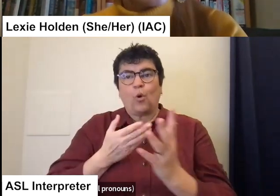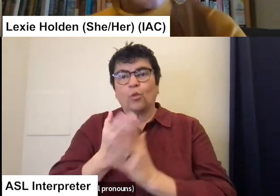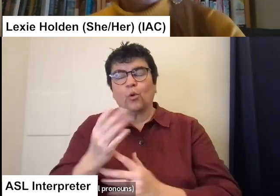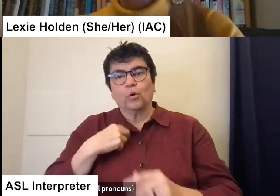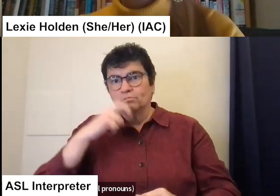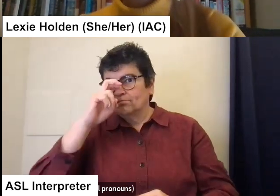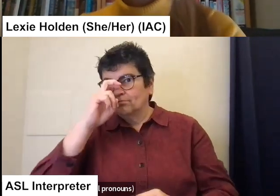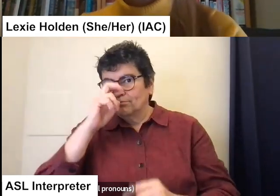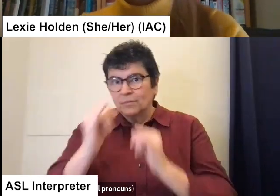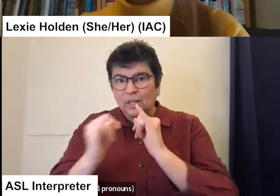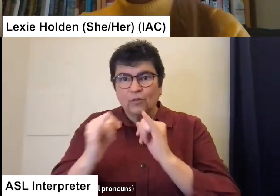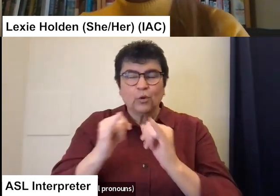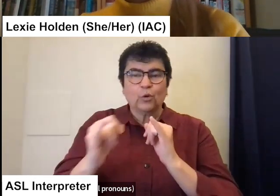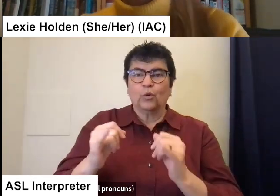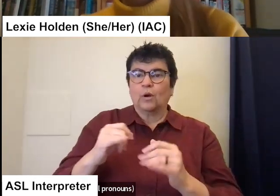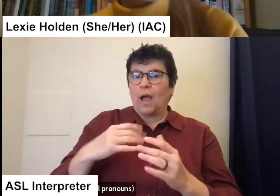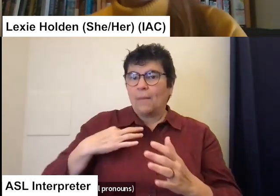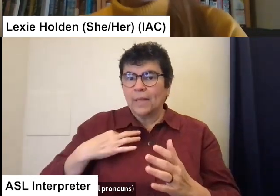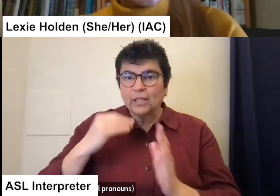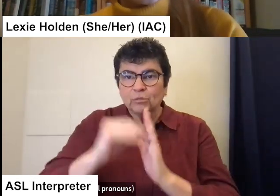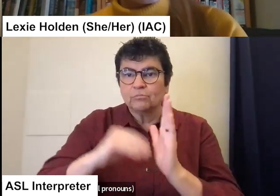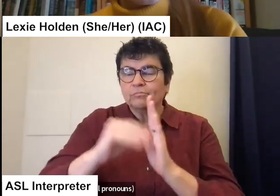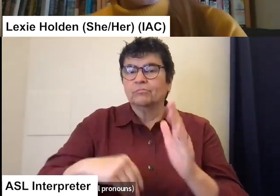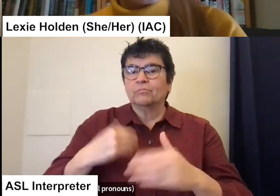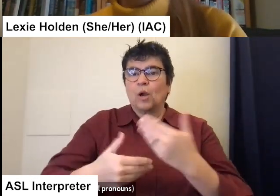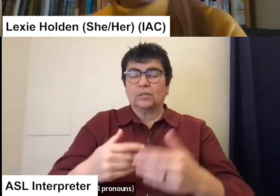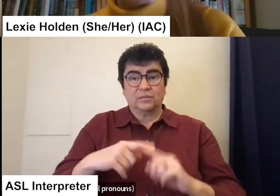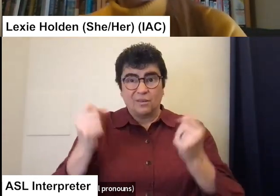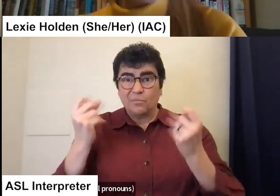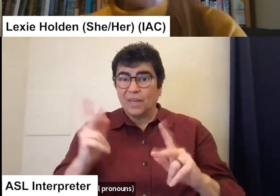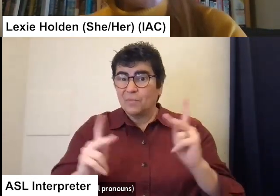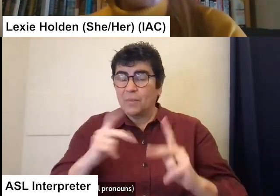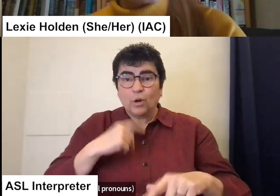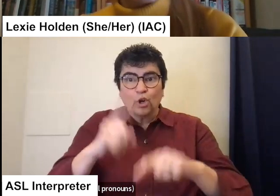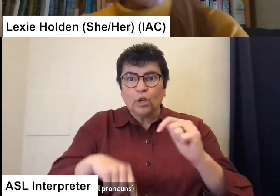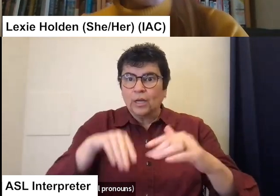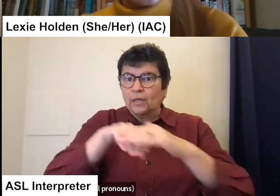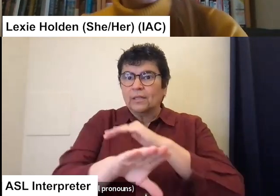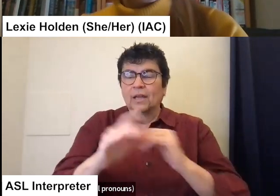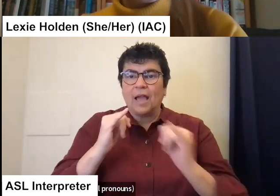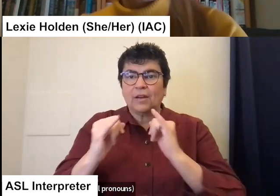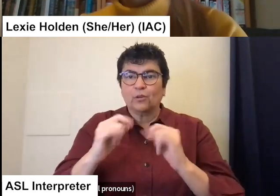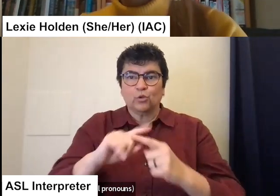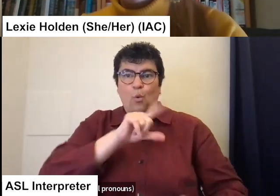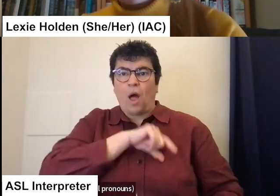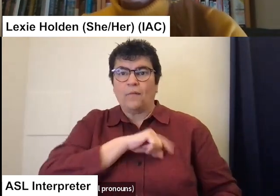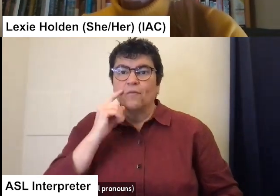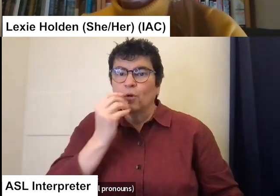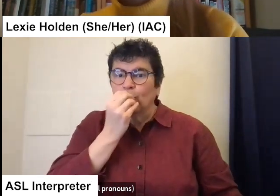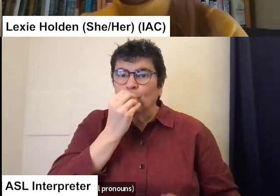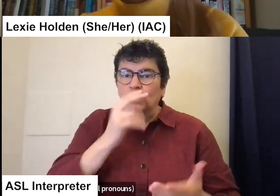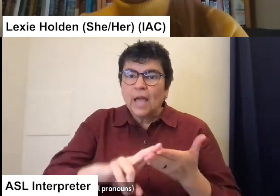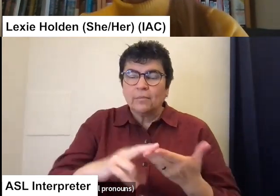and application process. And a lot of folks were unable to even access those interviews to qualify because they didn't